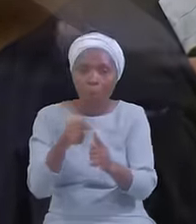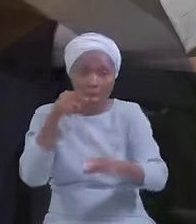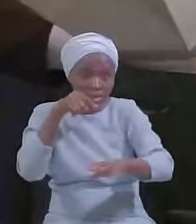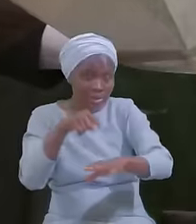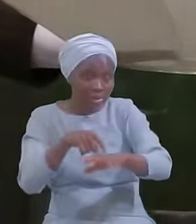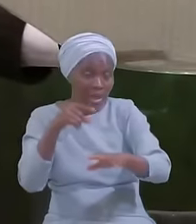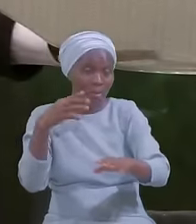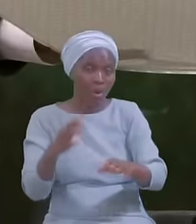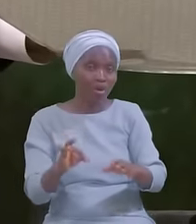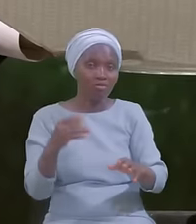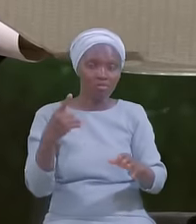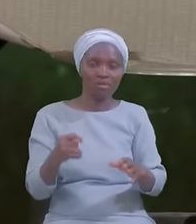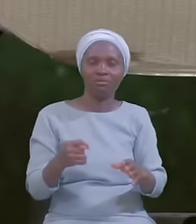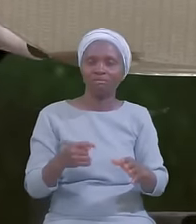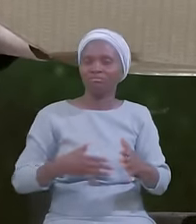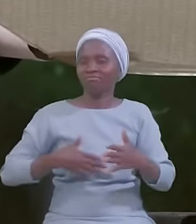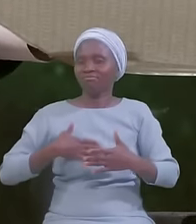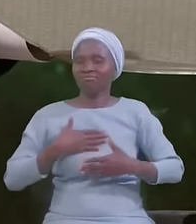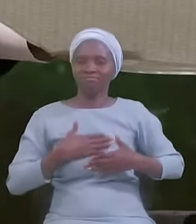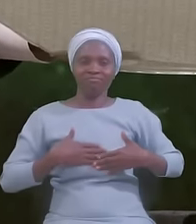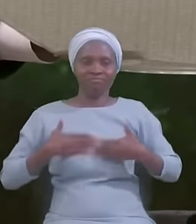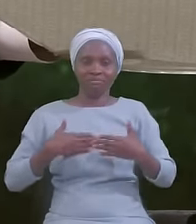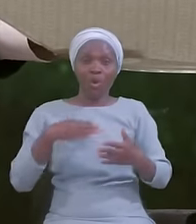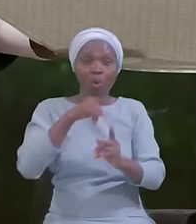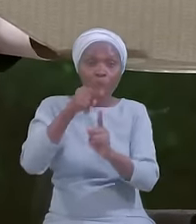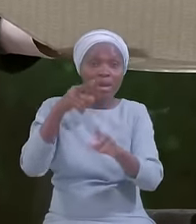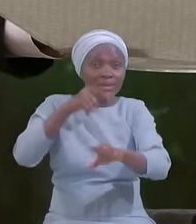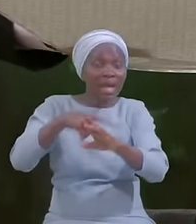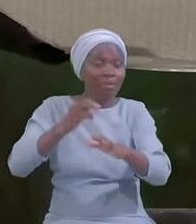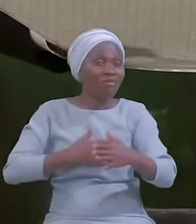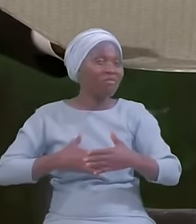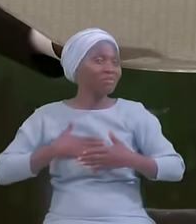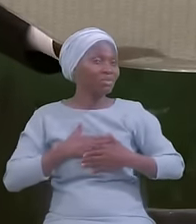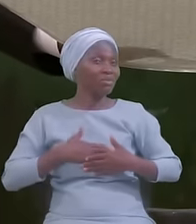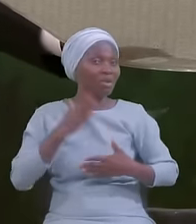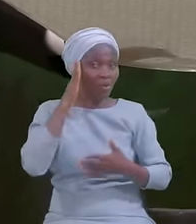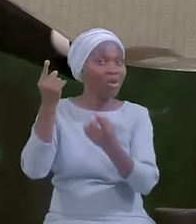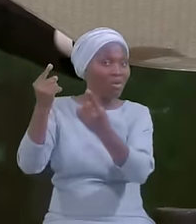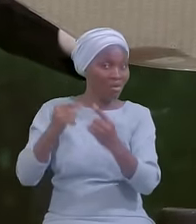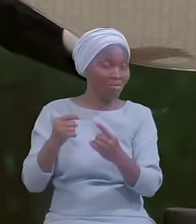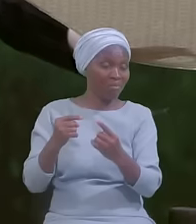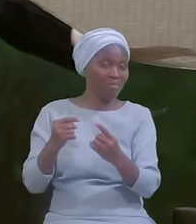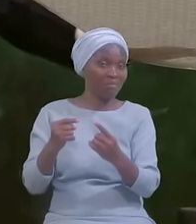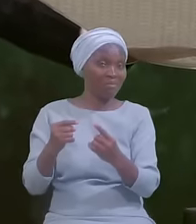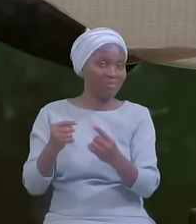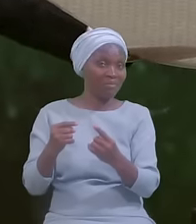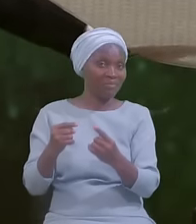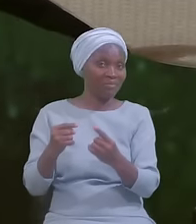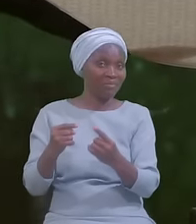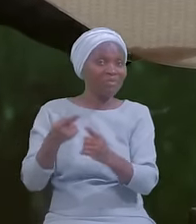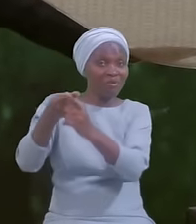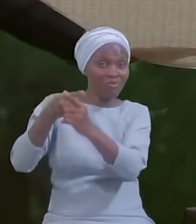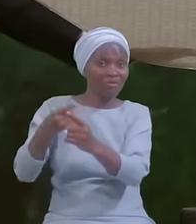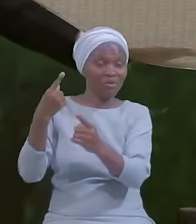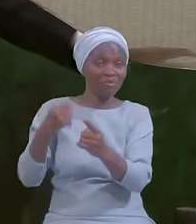of refreshing, look at that, when the times of refreshing shall come